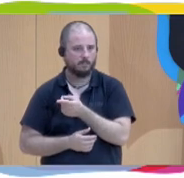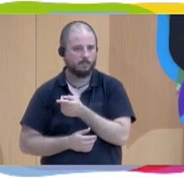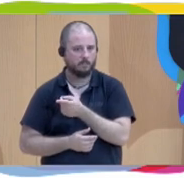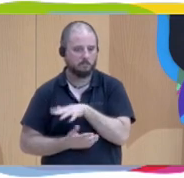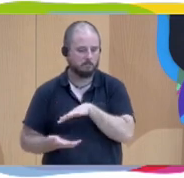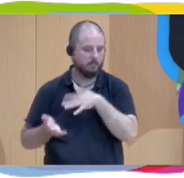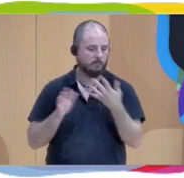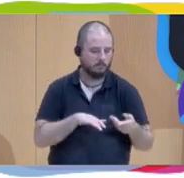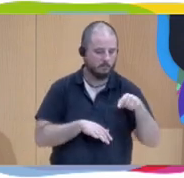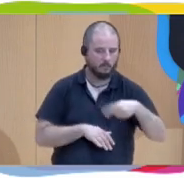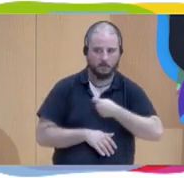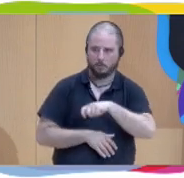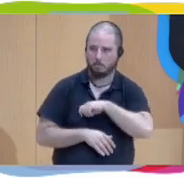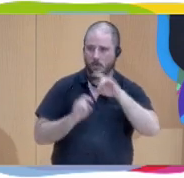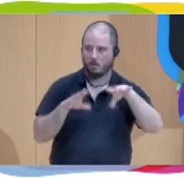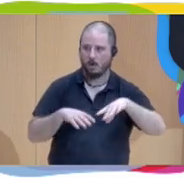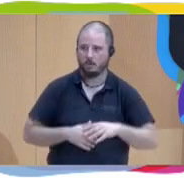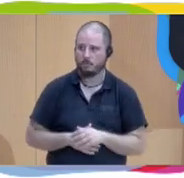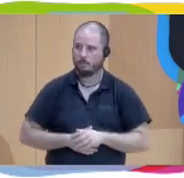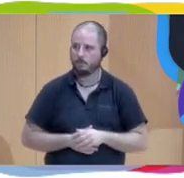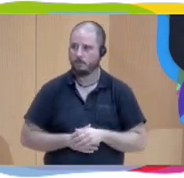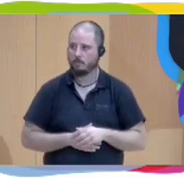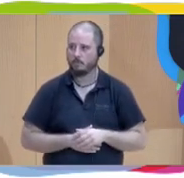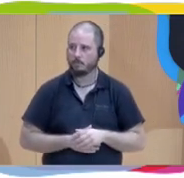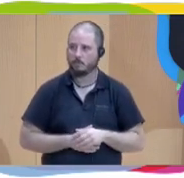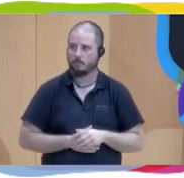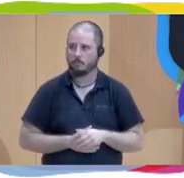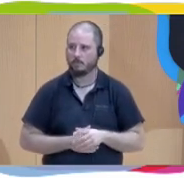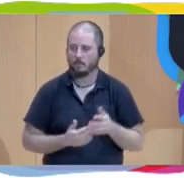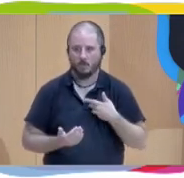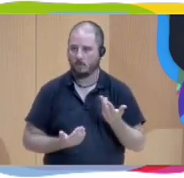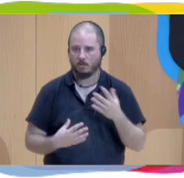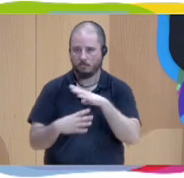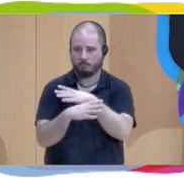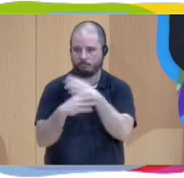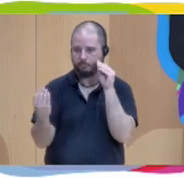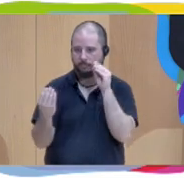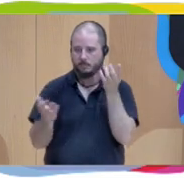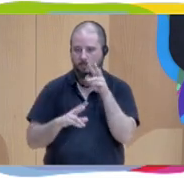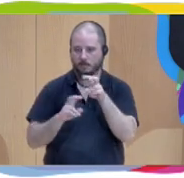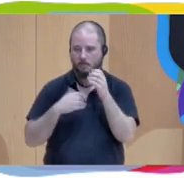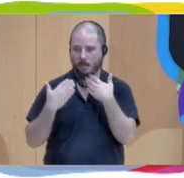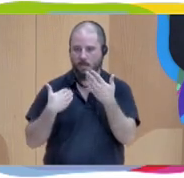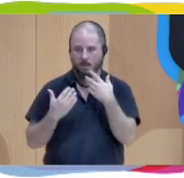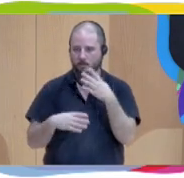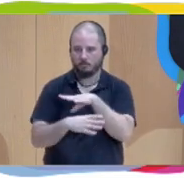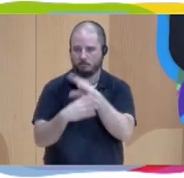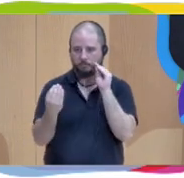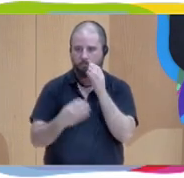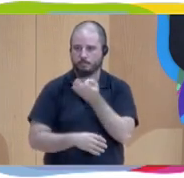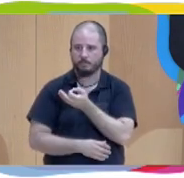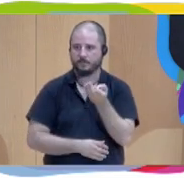We understand each other when we are talking about dialogues. And we don't need to